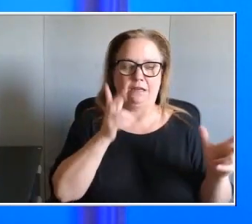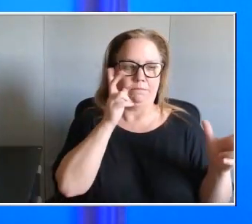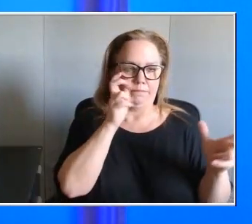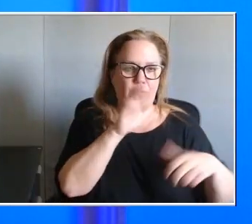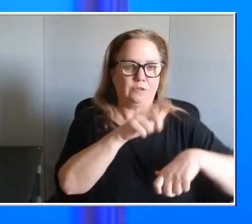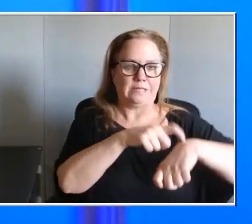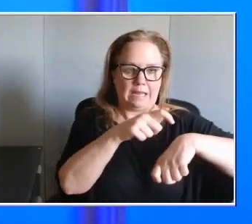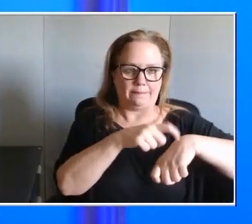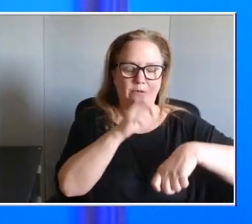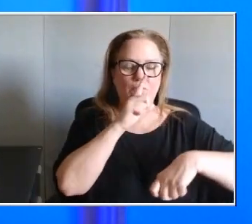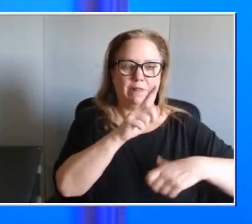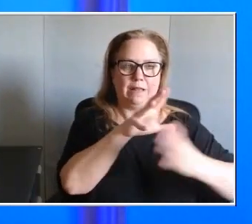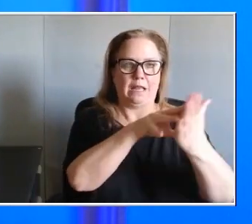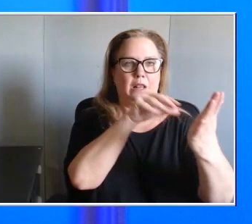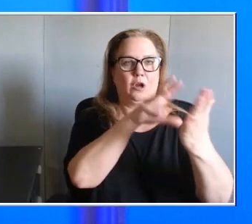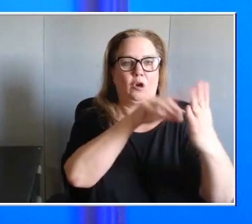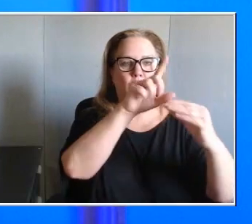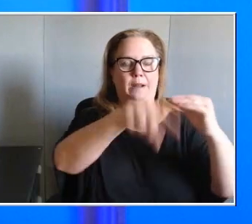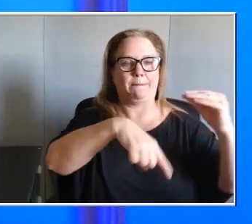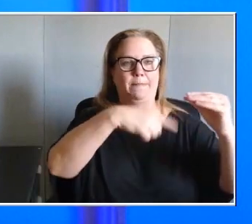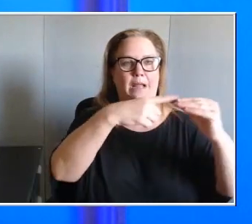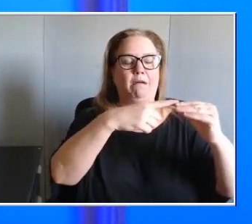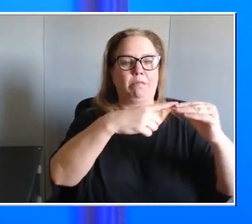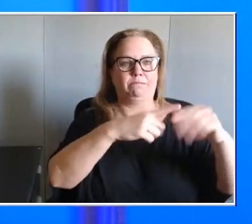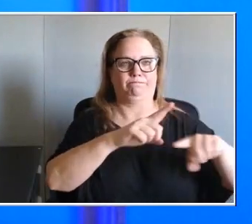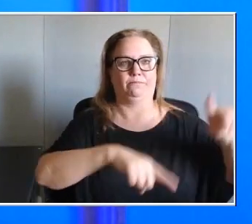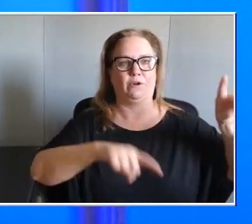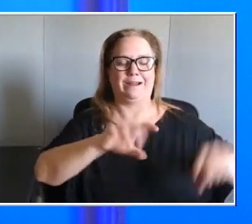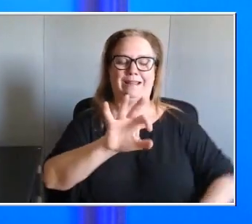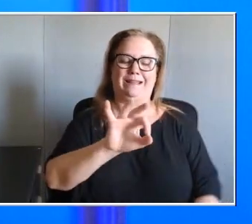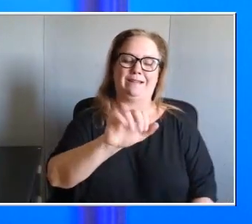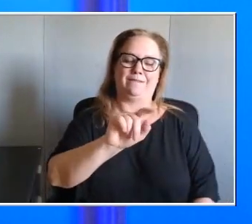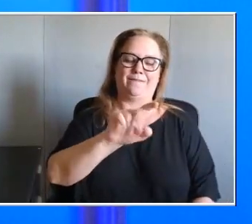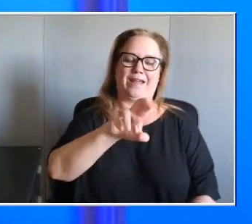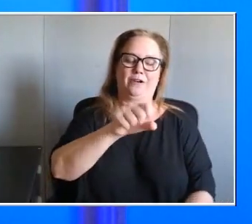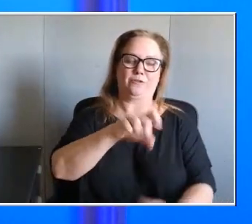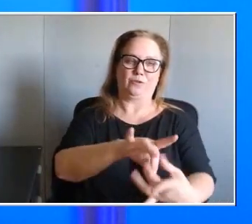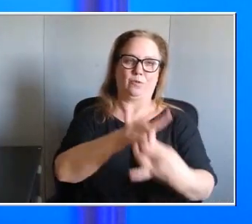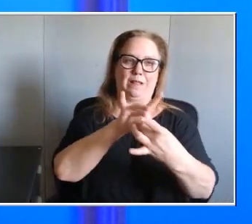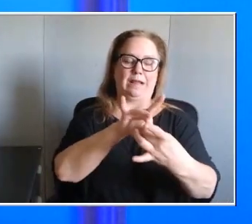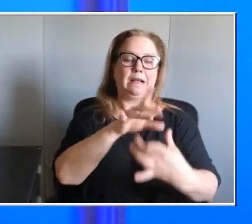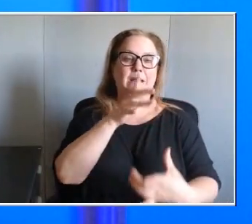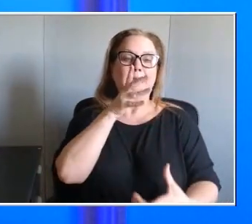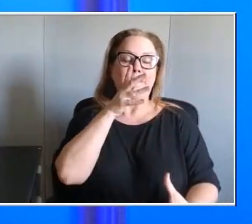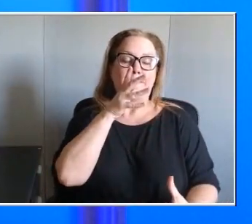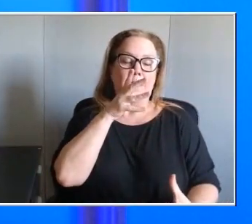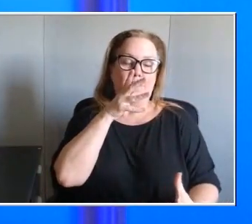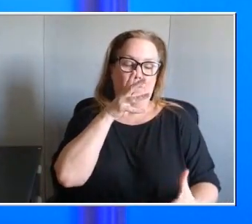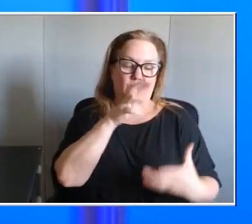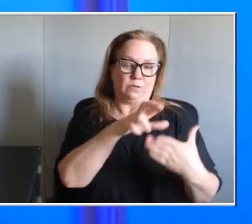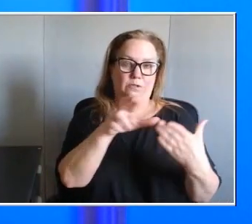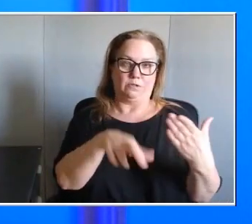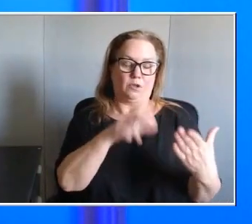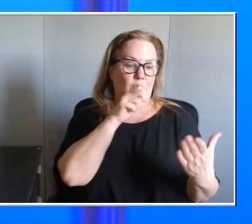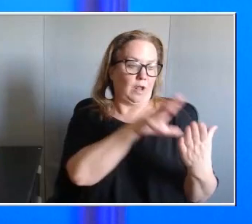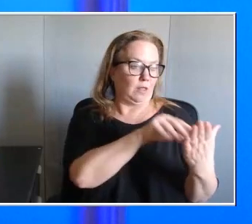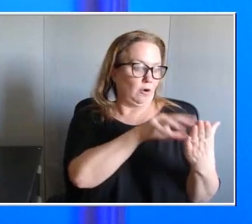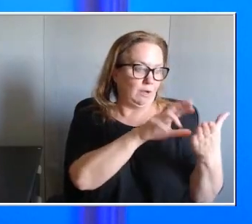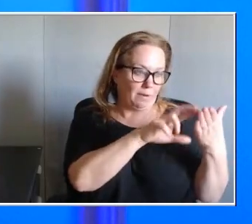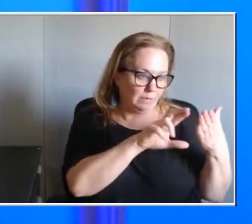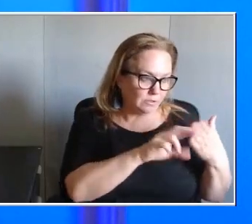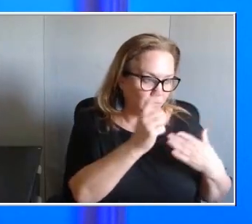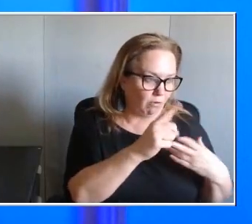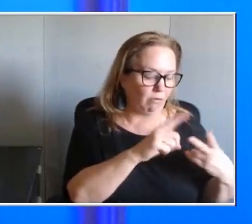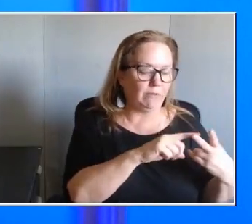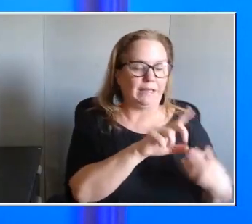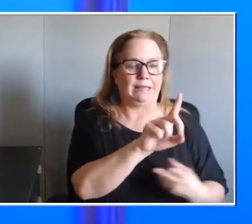to really learn about the different factors that are related to these maternal outcomes. So they're not just learning about research and the